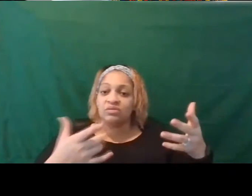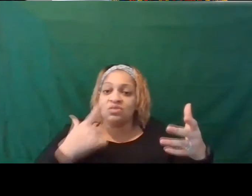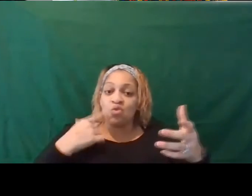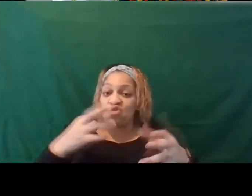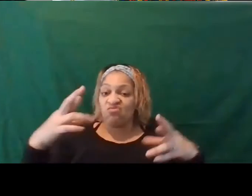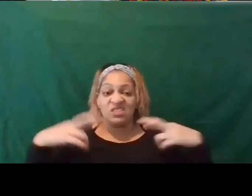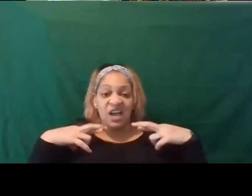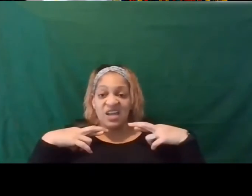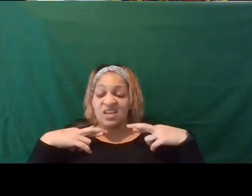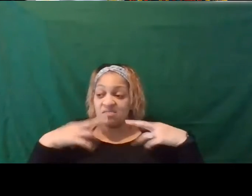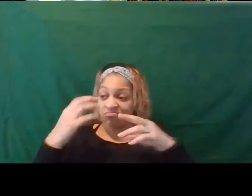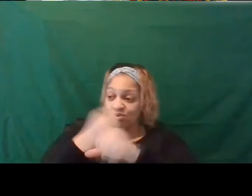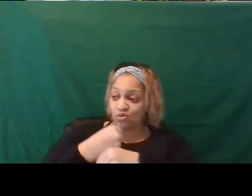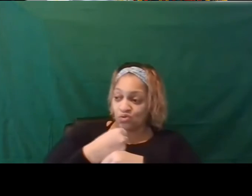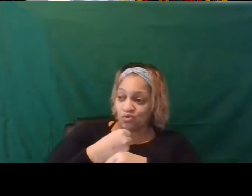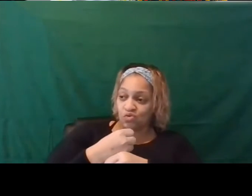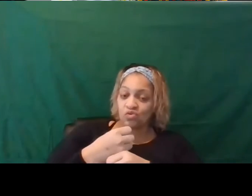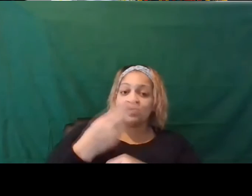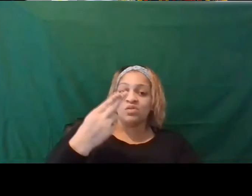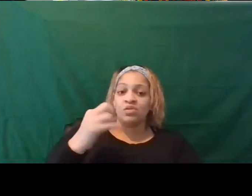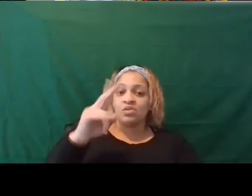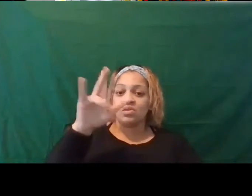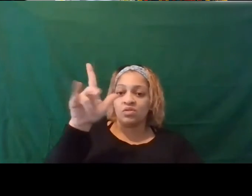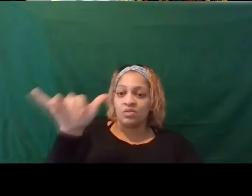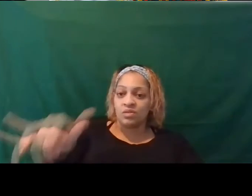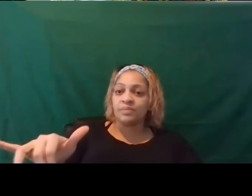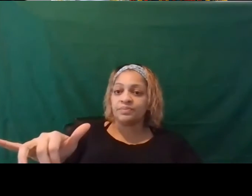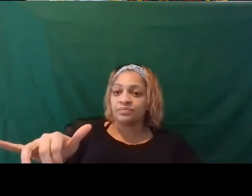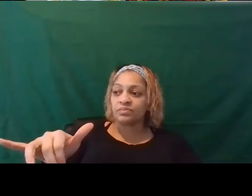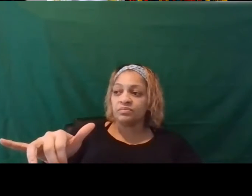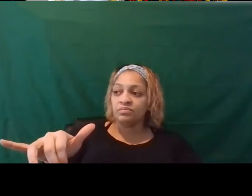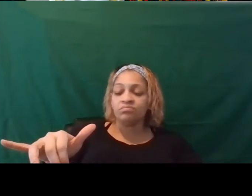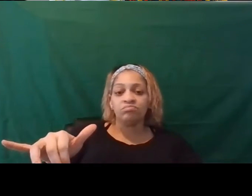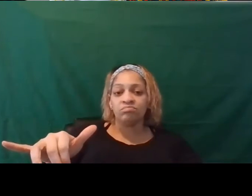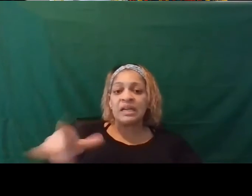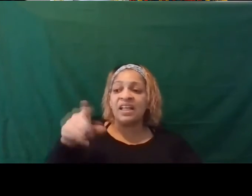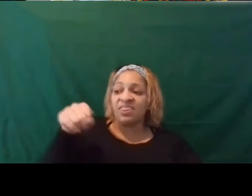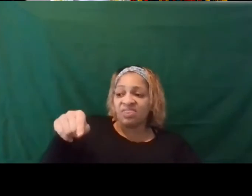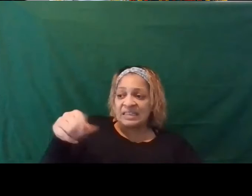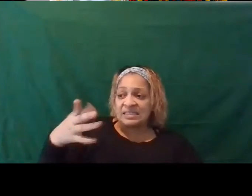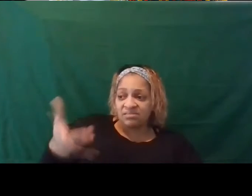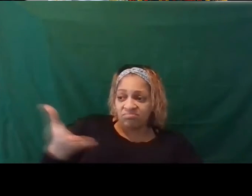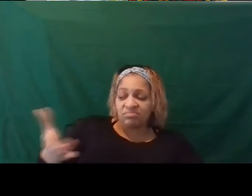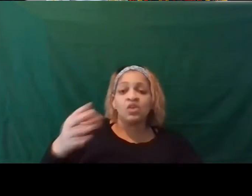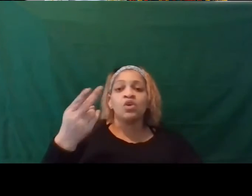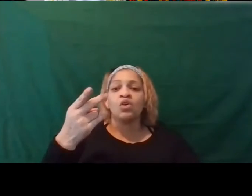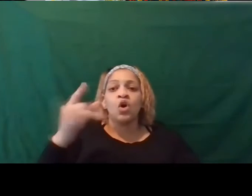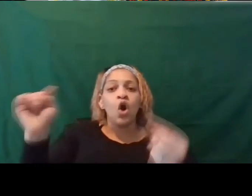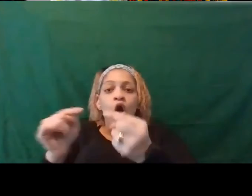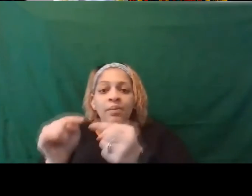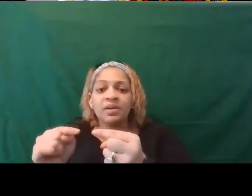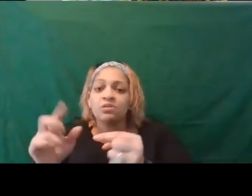be sure to ask, in this thing, is it harming anyone? If not, keep on